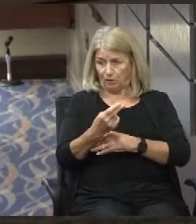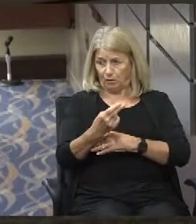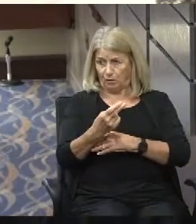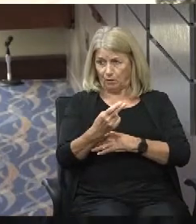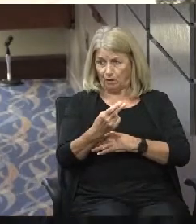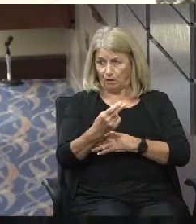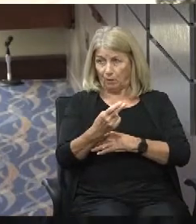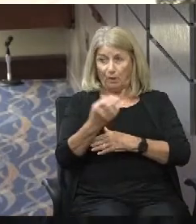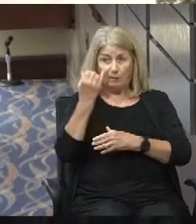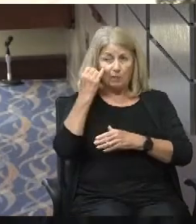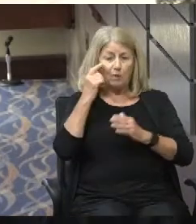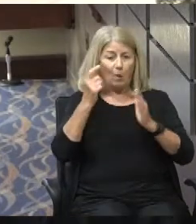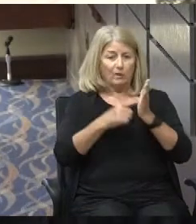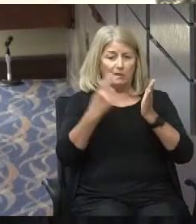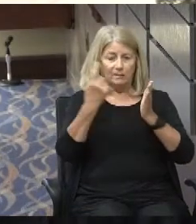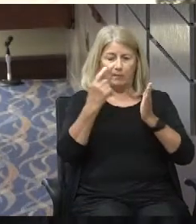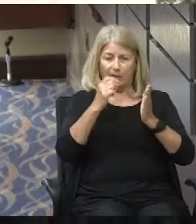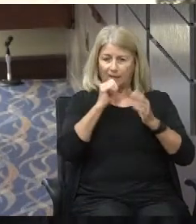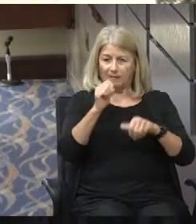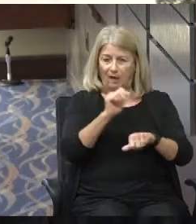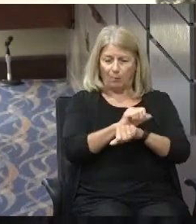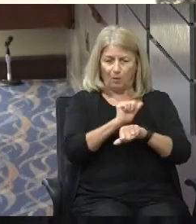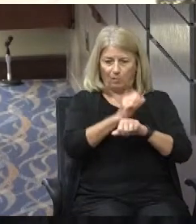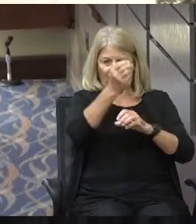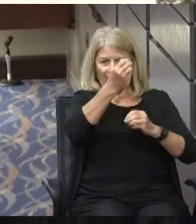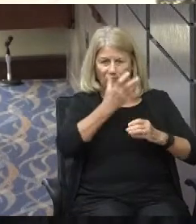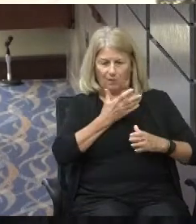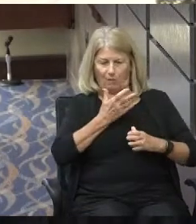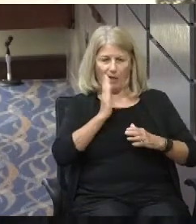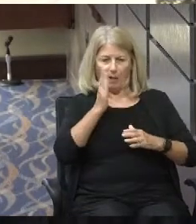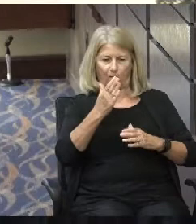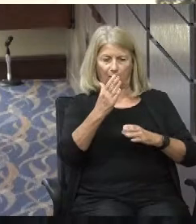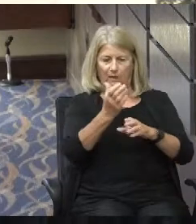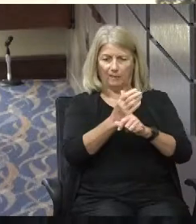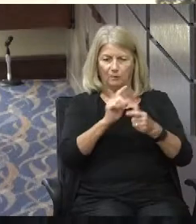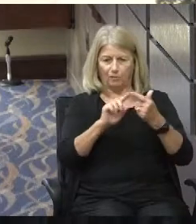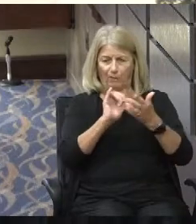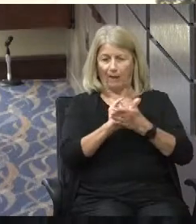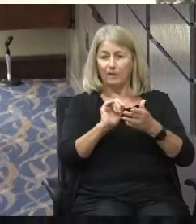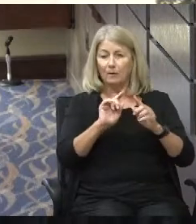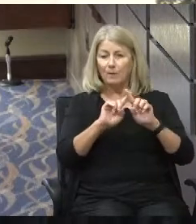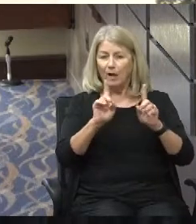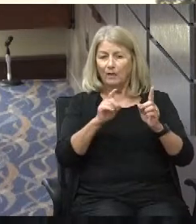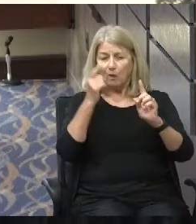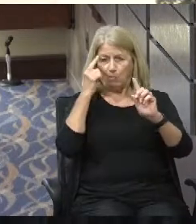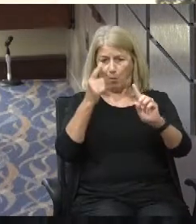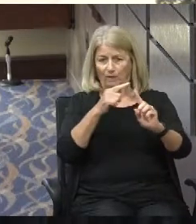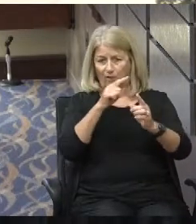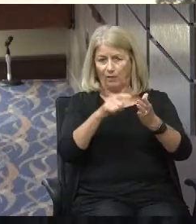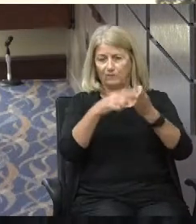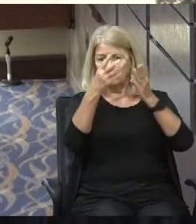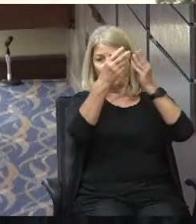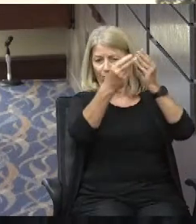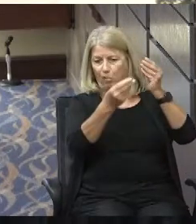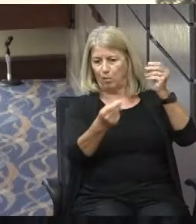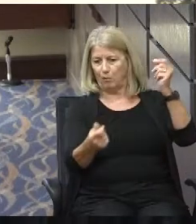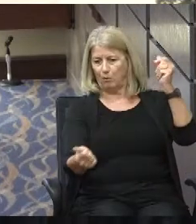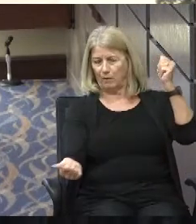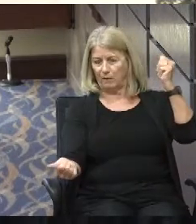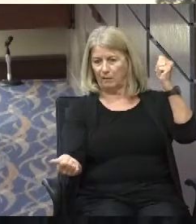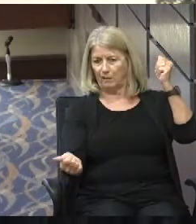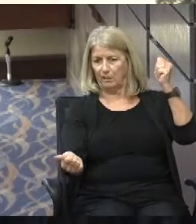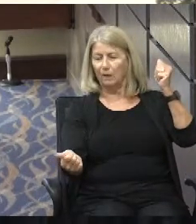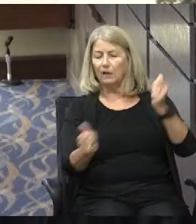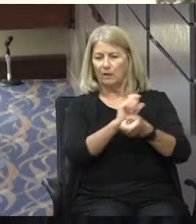working, please let us know. I'll kind of get to this, but I'll make the point now. This is obviously very fluid. You were kind of working through transitioning things from